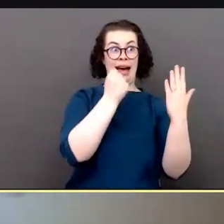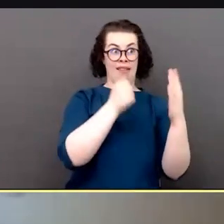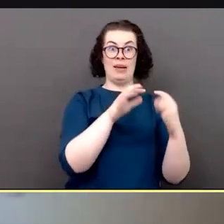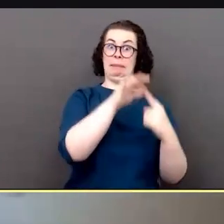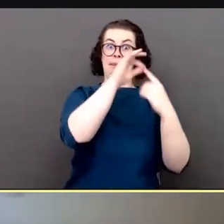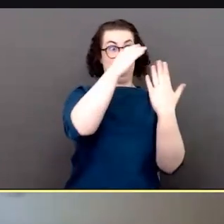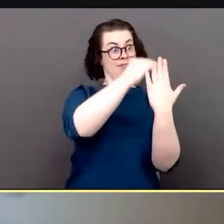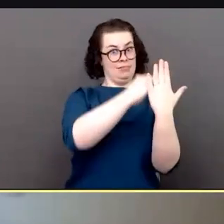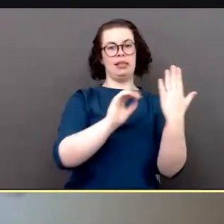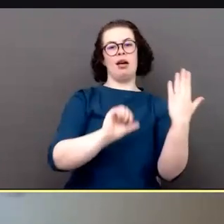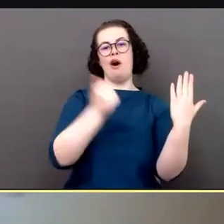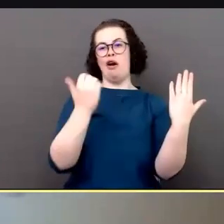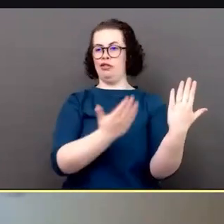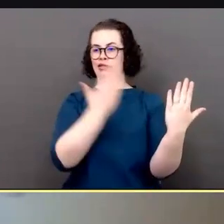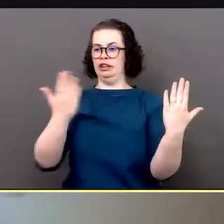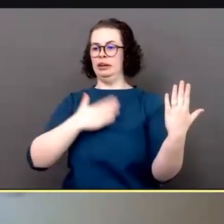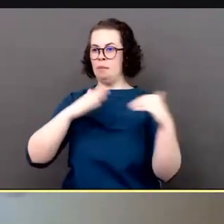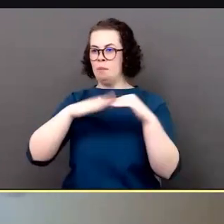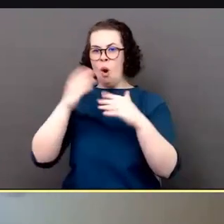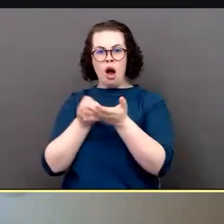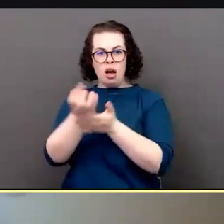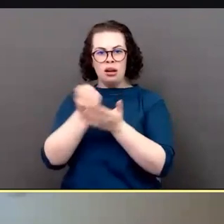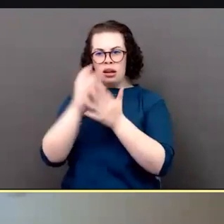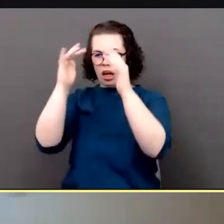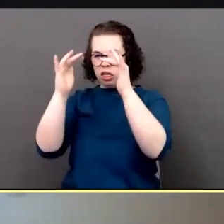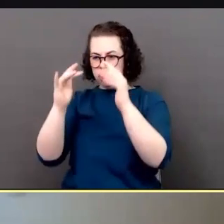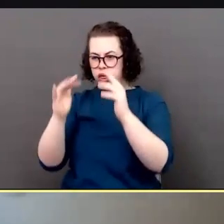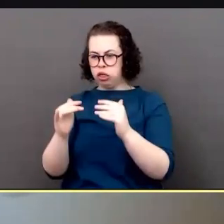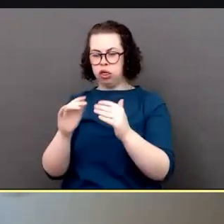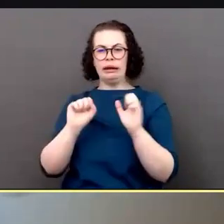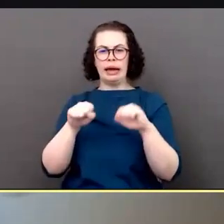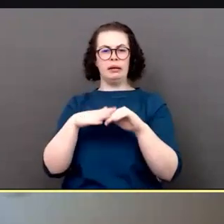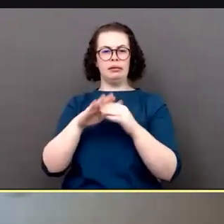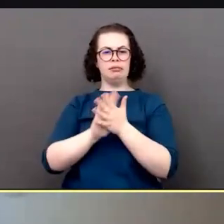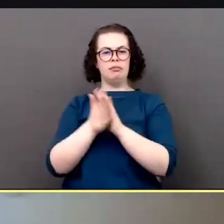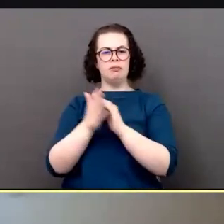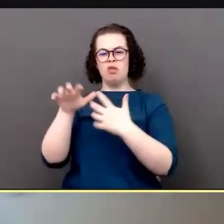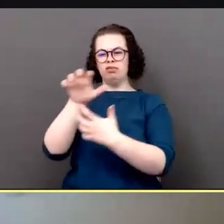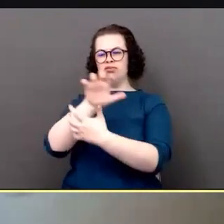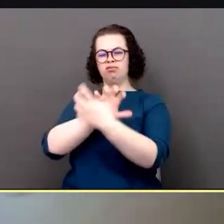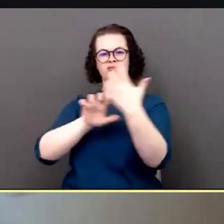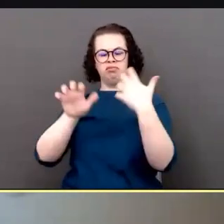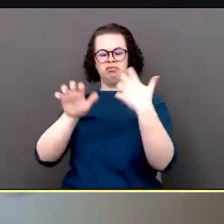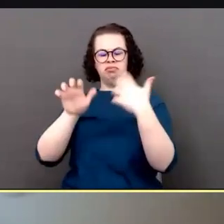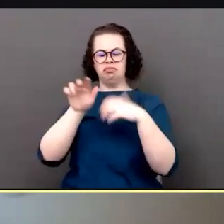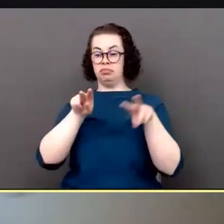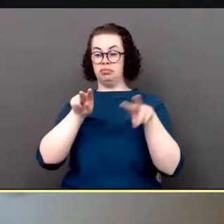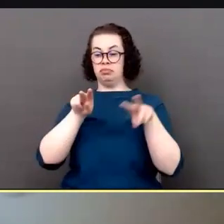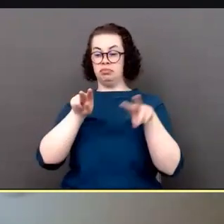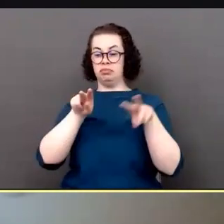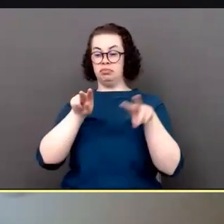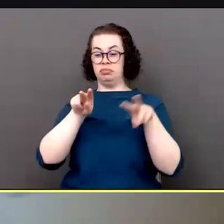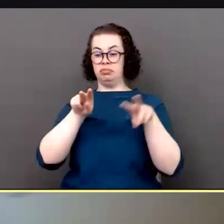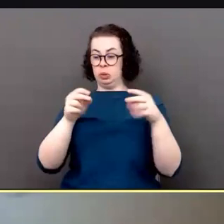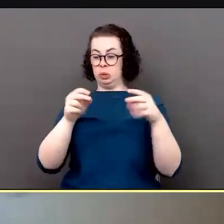sometimes disappears when you read a proper standard which is locked to your computer. Depends on the software you got,